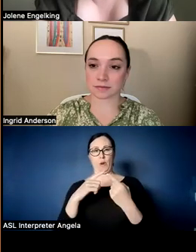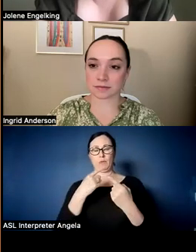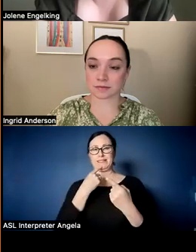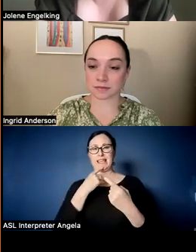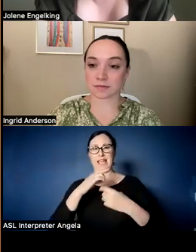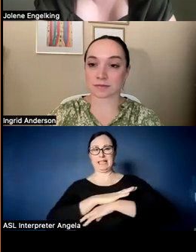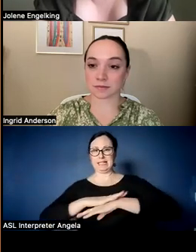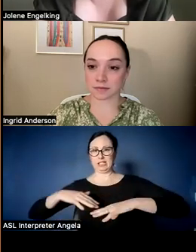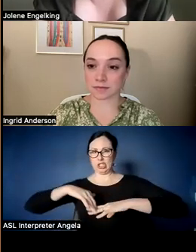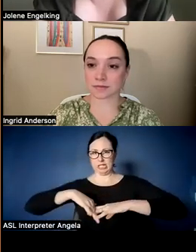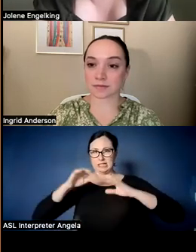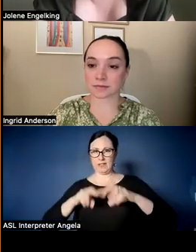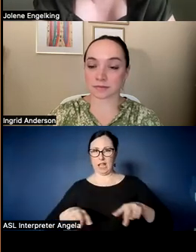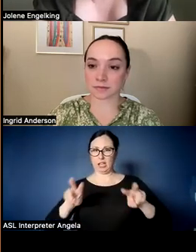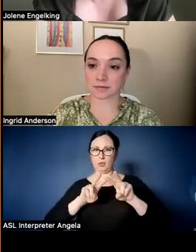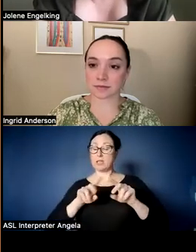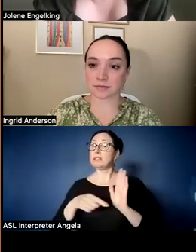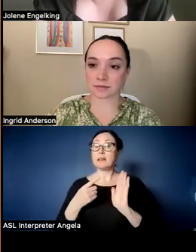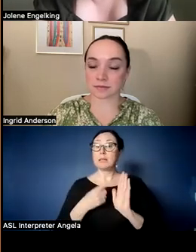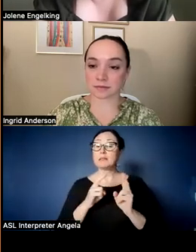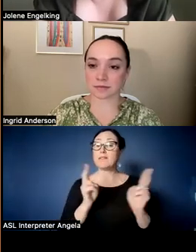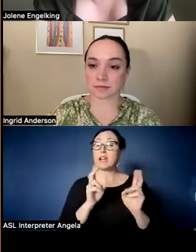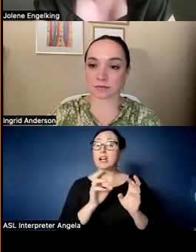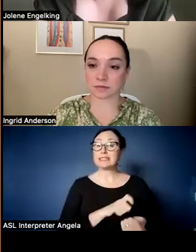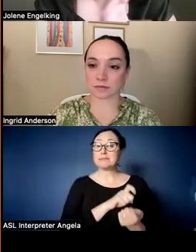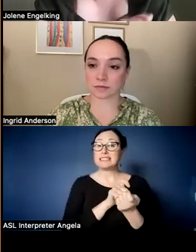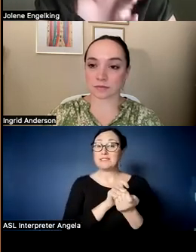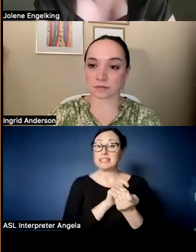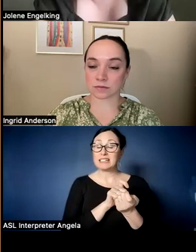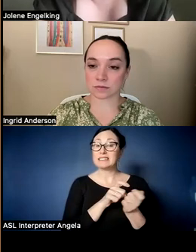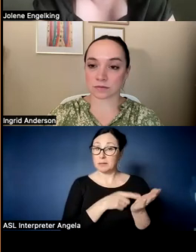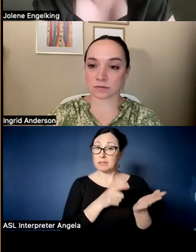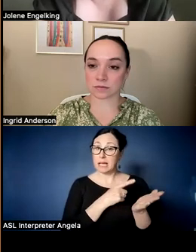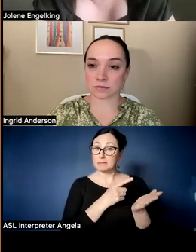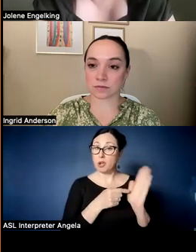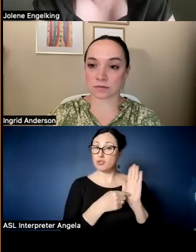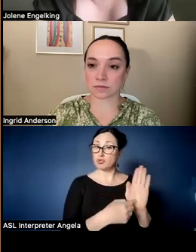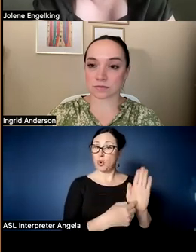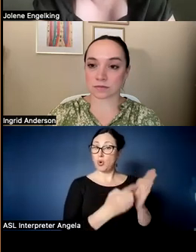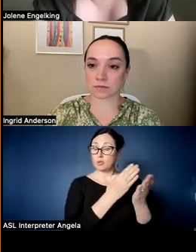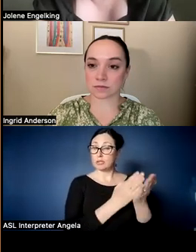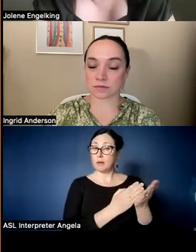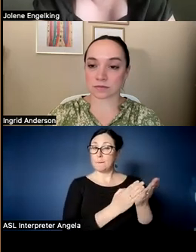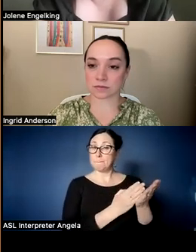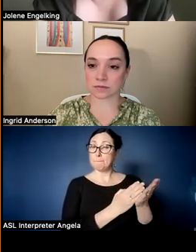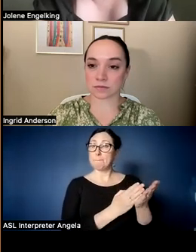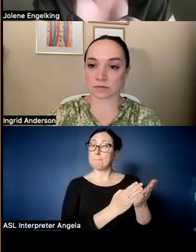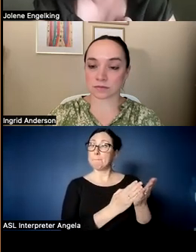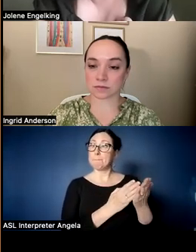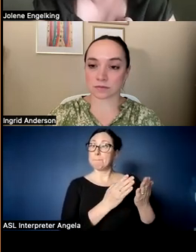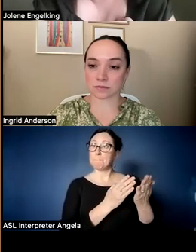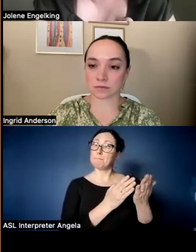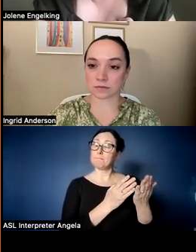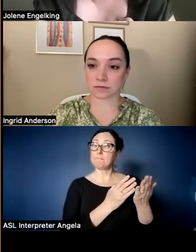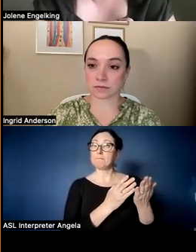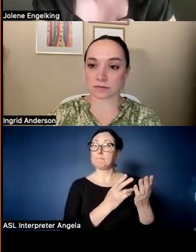very specific. Like later in today's presentation, I will show some of the, like the values and the